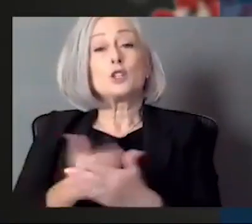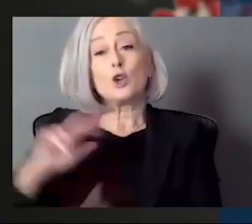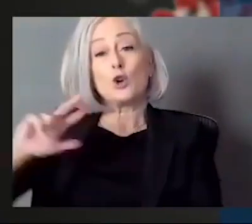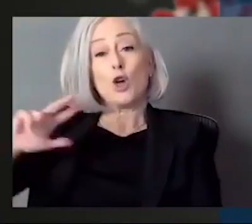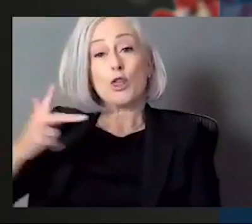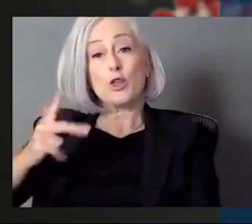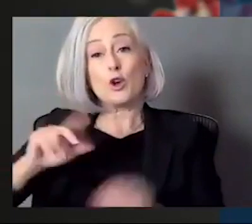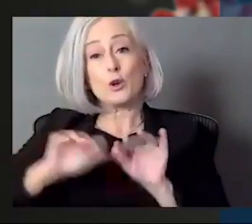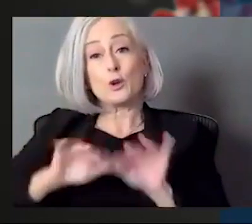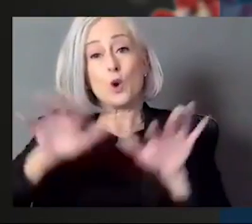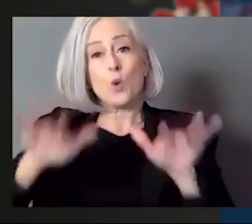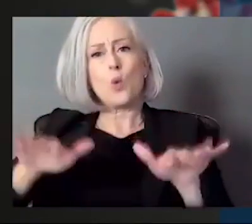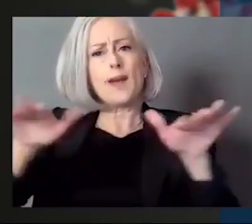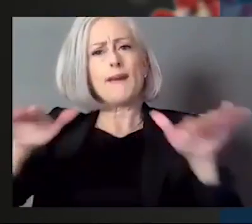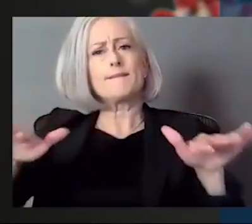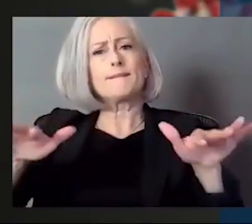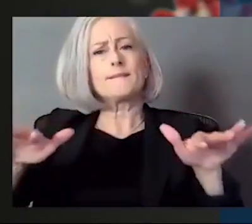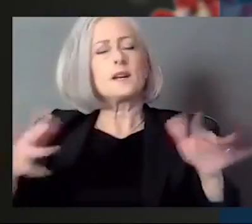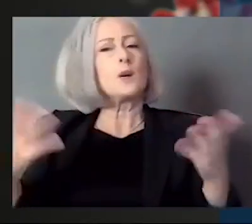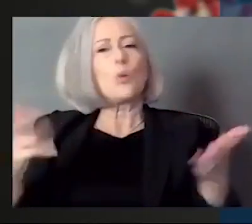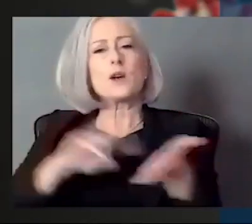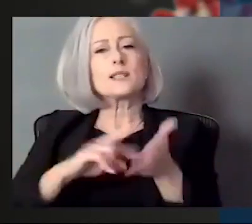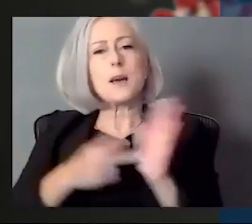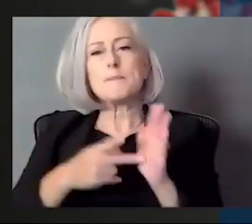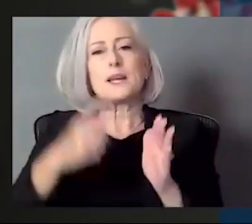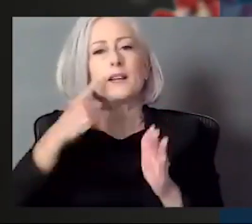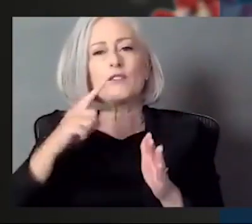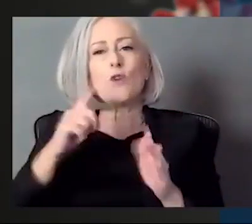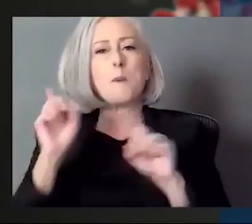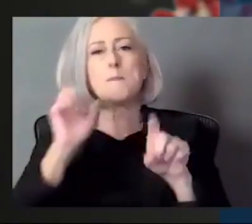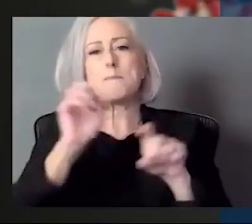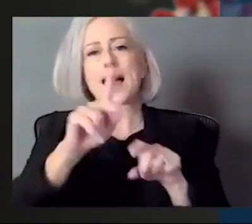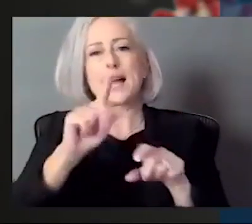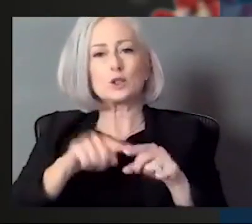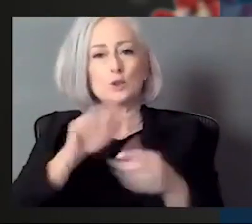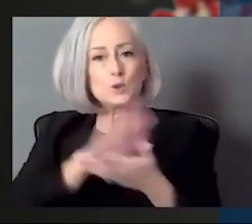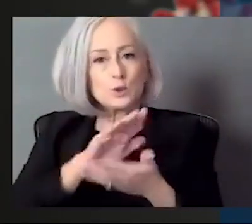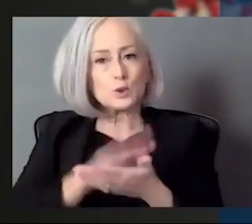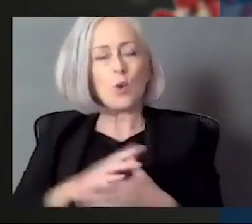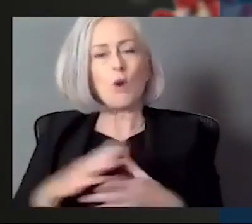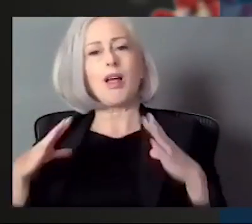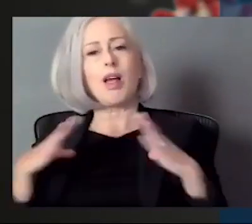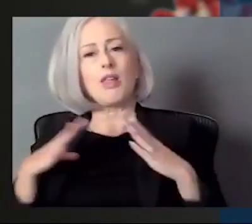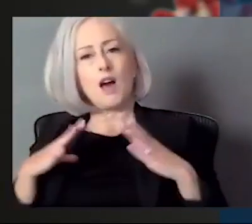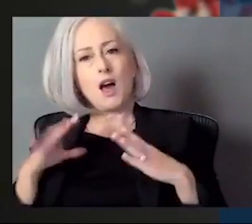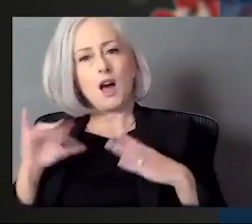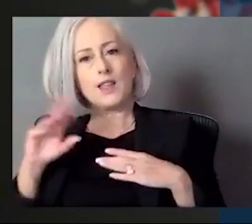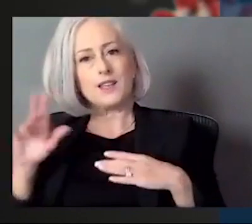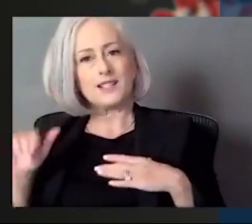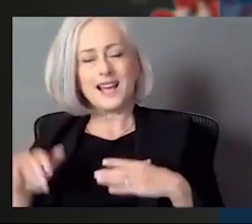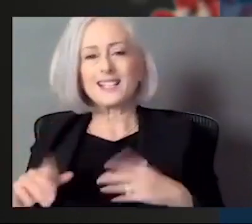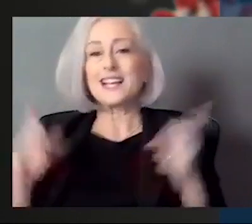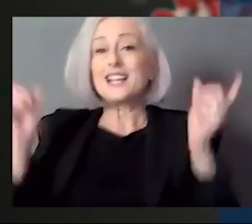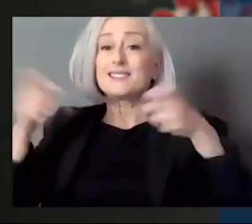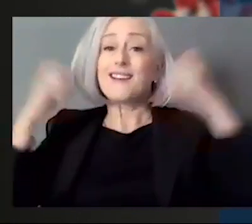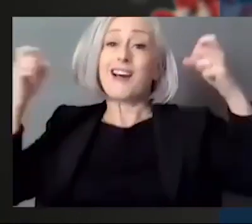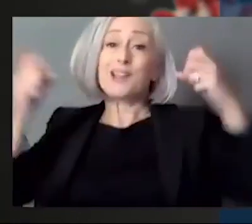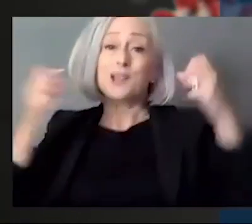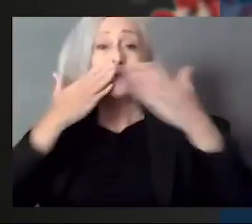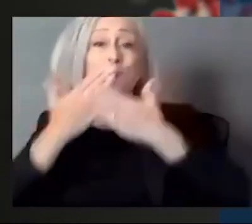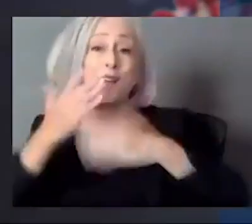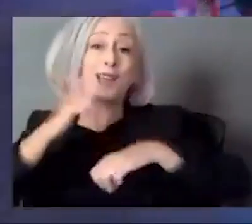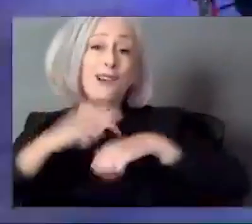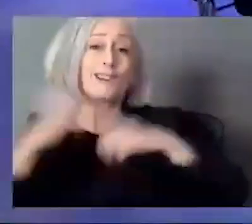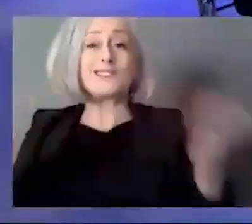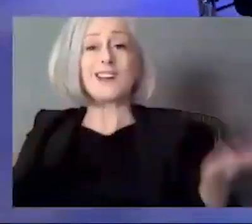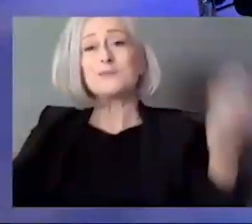going back to school? What are your thoughts on the holiday coming up? Yeah. Celebrate good times. Come on. But do it with their vaccination